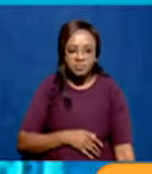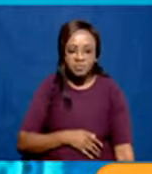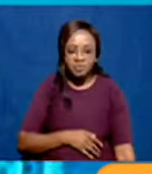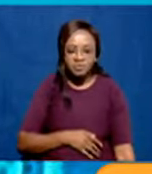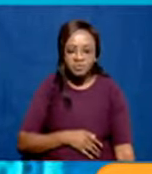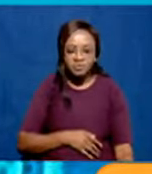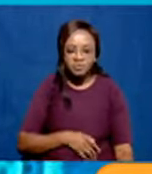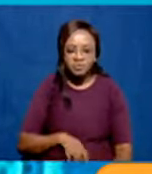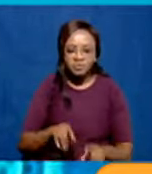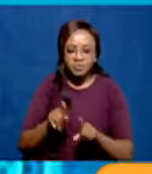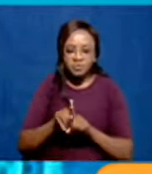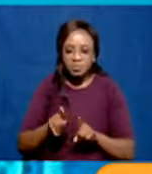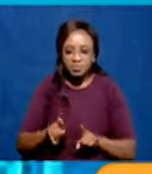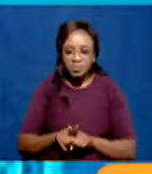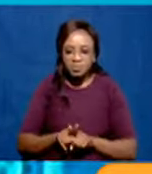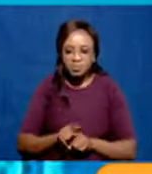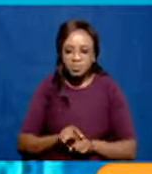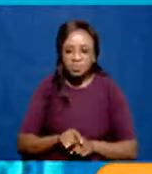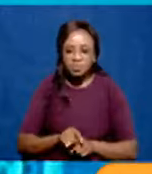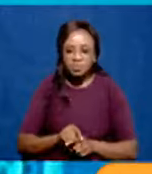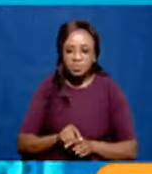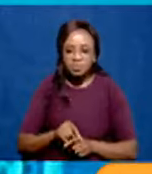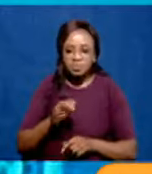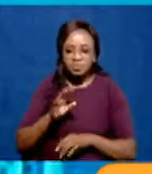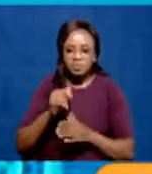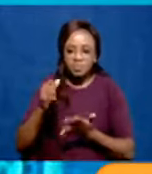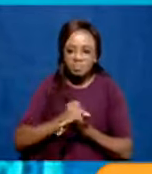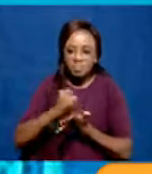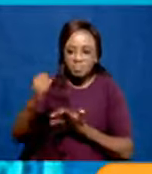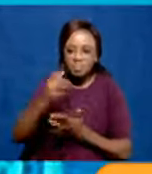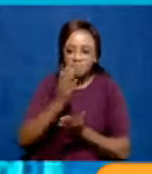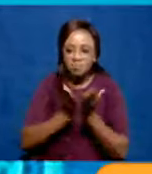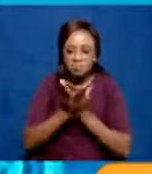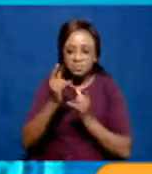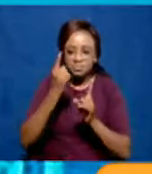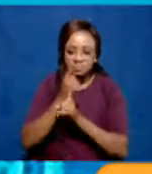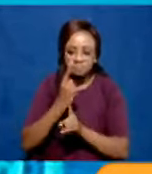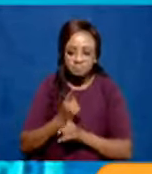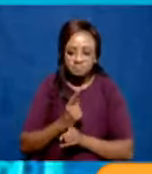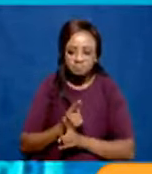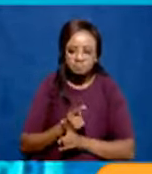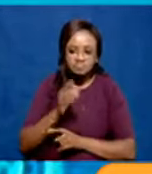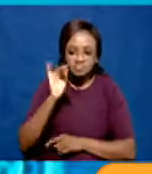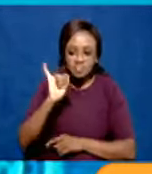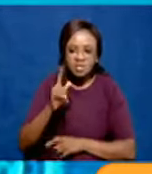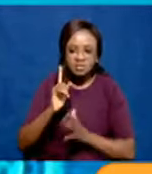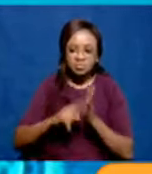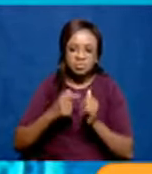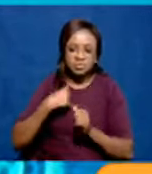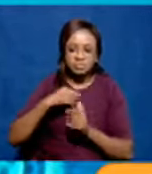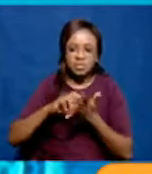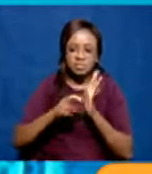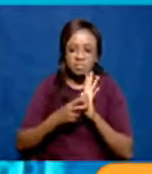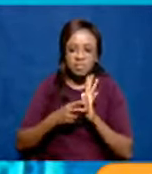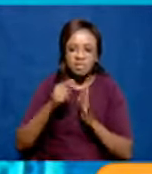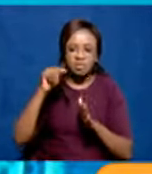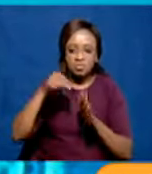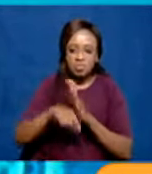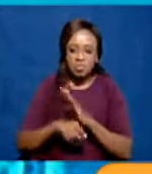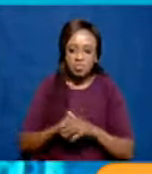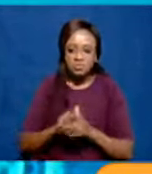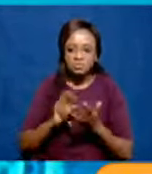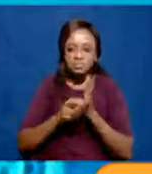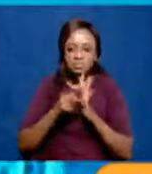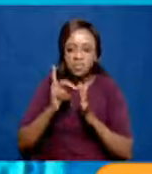curative, rehabilitative, palliative, referral services. And that's what I call comprehensive. Okay. So what we're saying is,